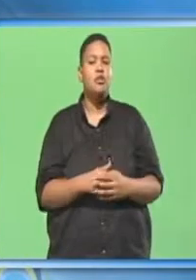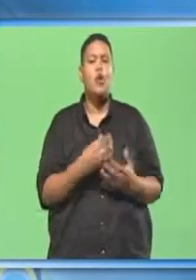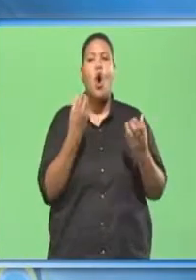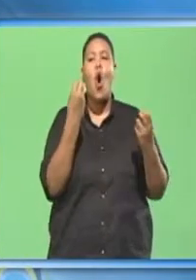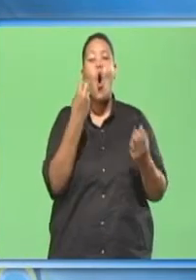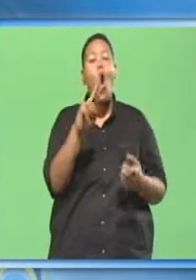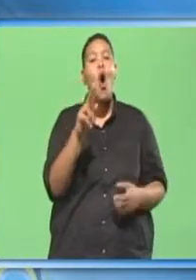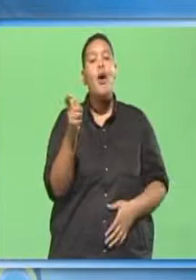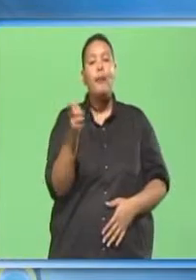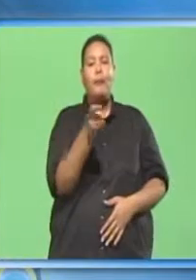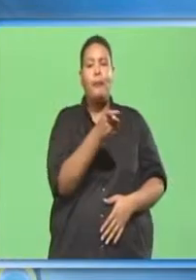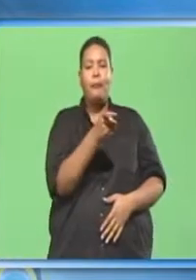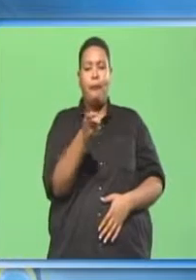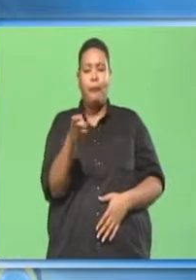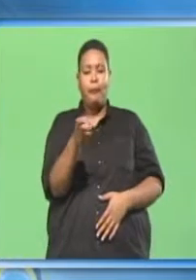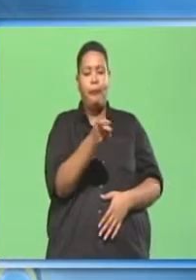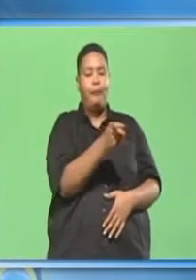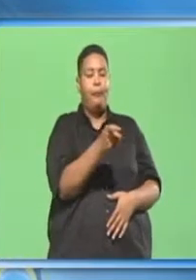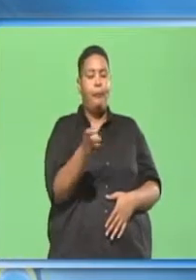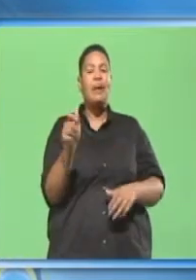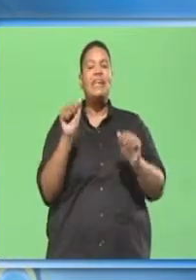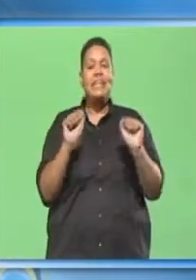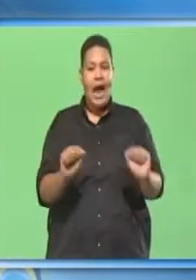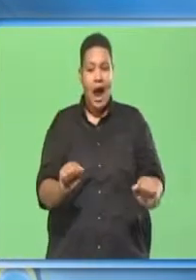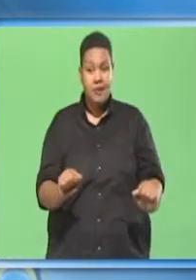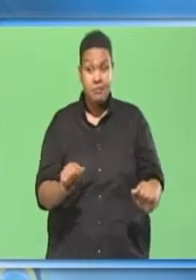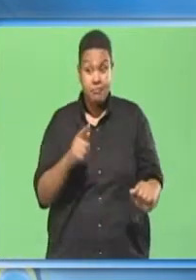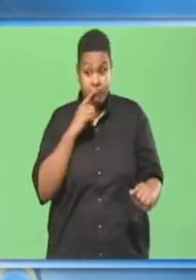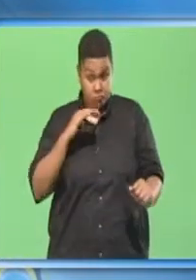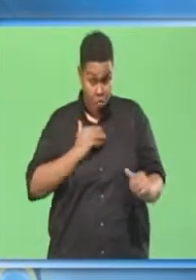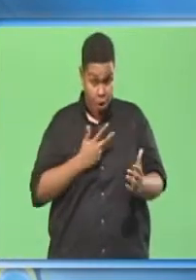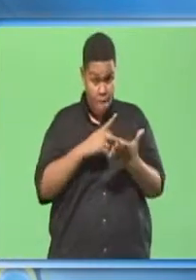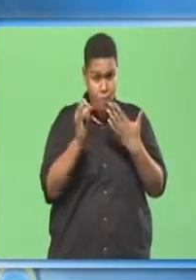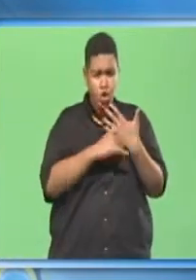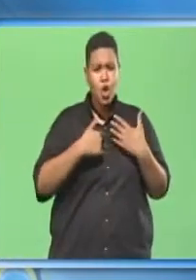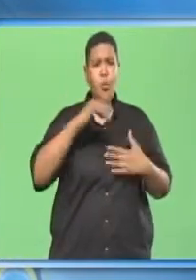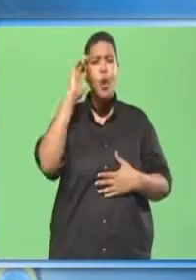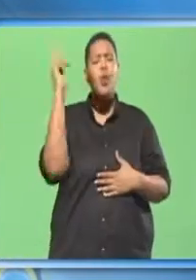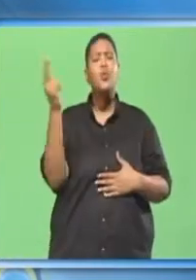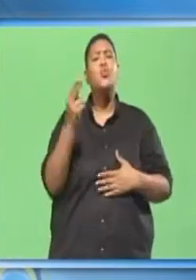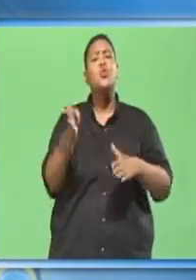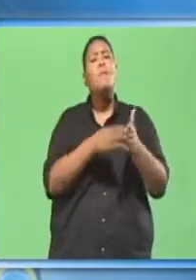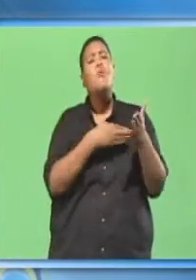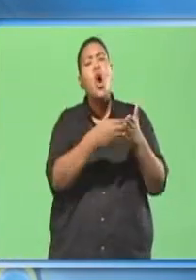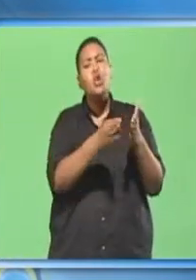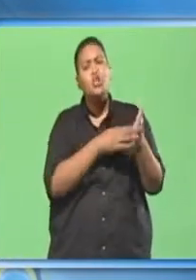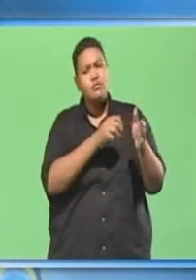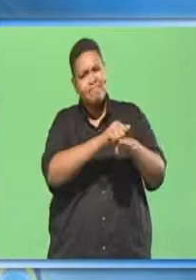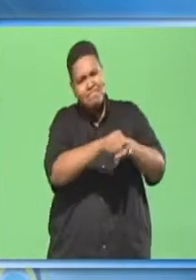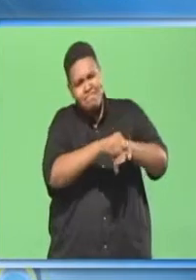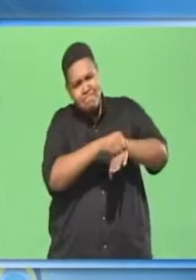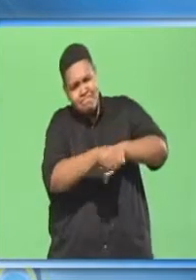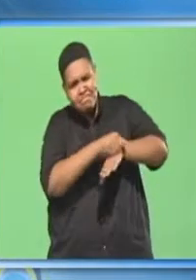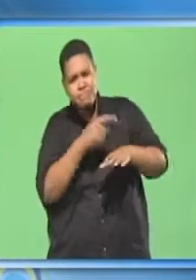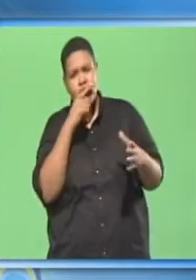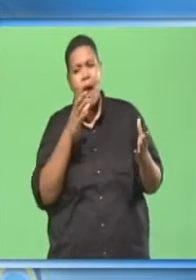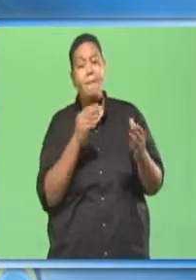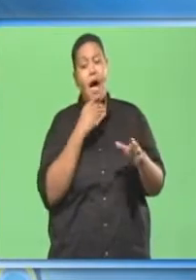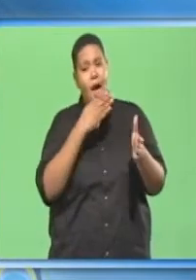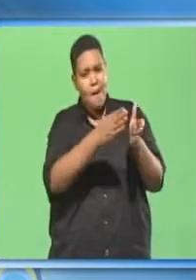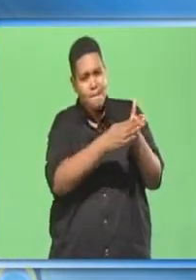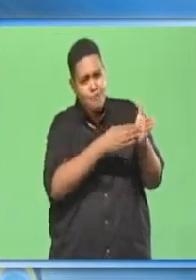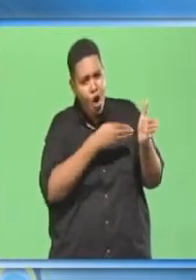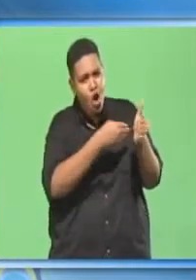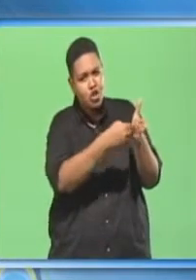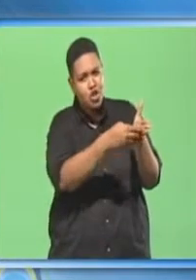or by spraying. In our project, we will use a brush to apply the stain. Brush on a